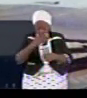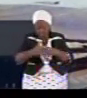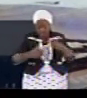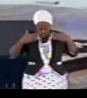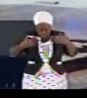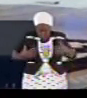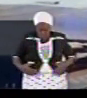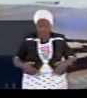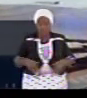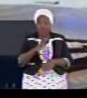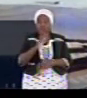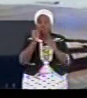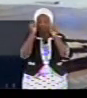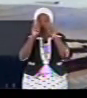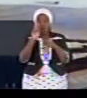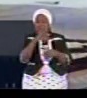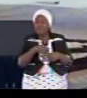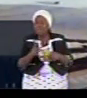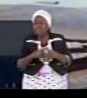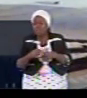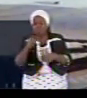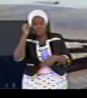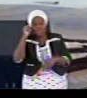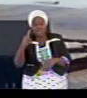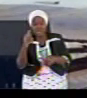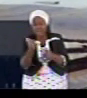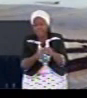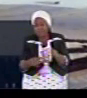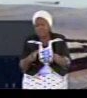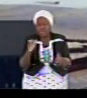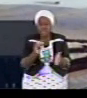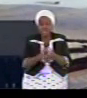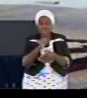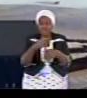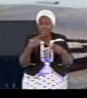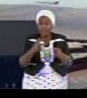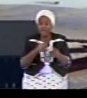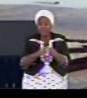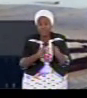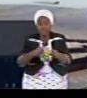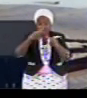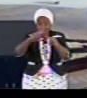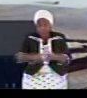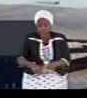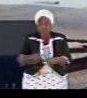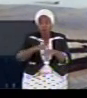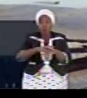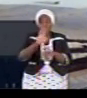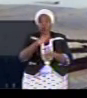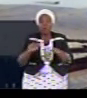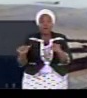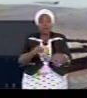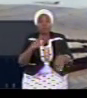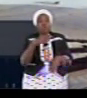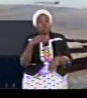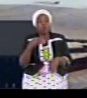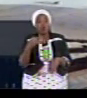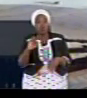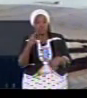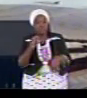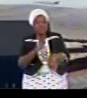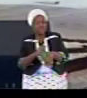up and understand everything depends on your action of the moment.